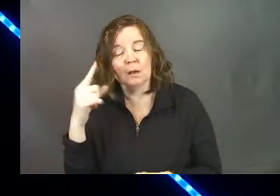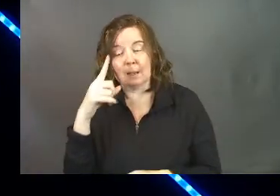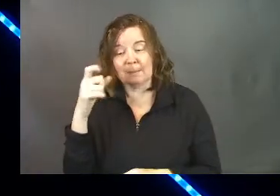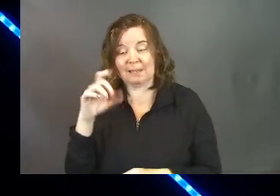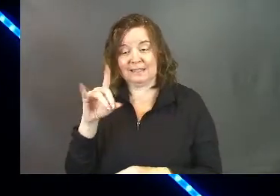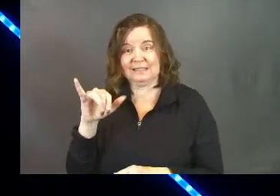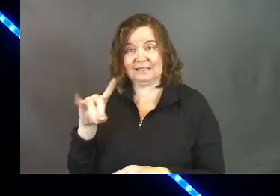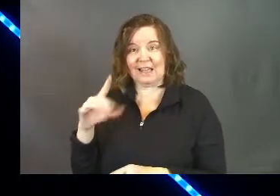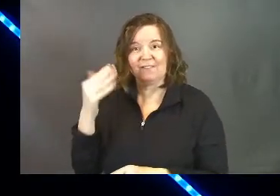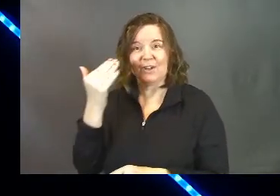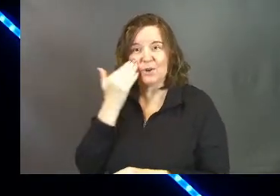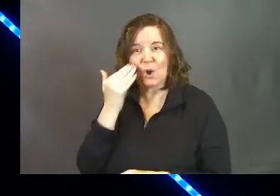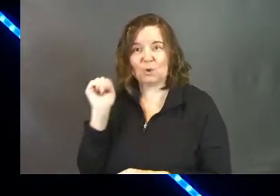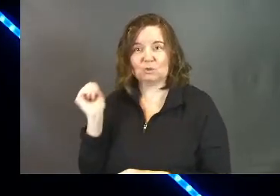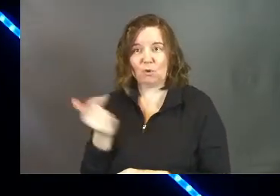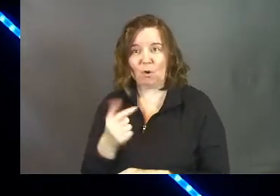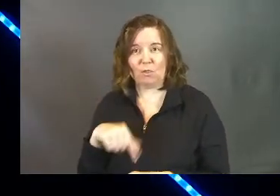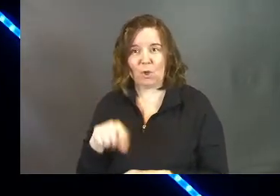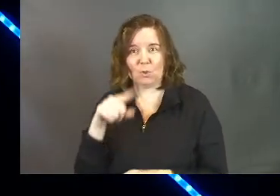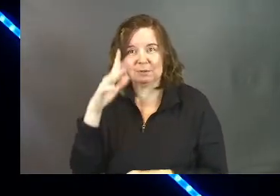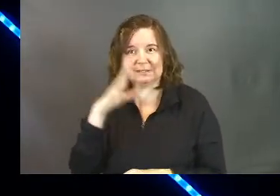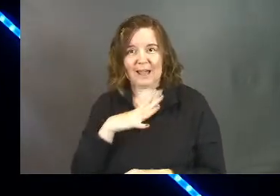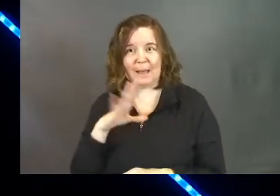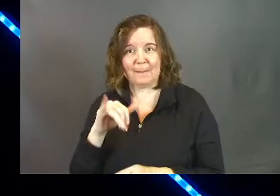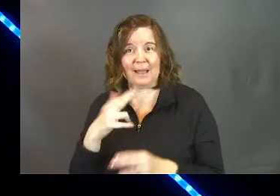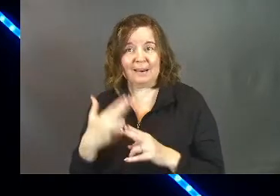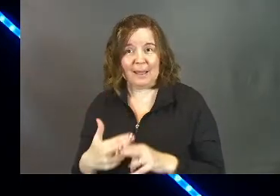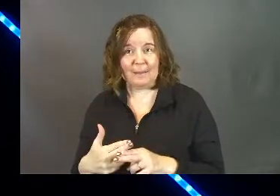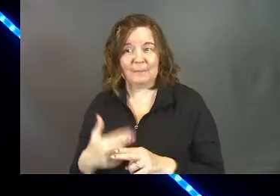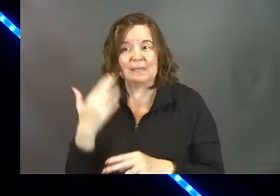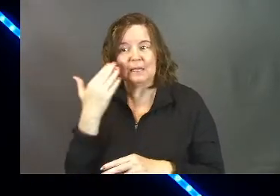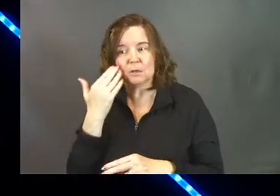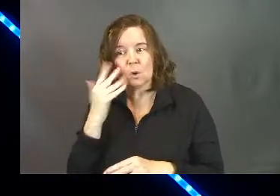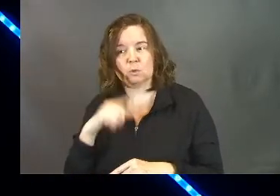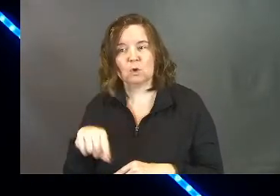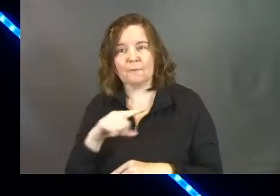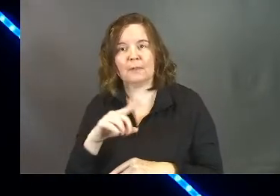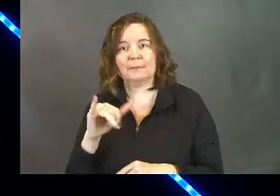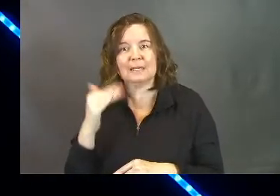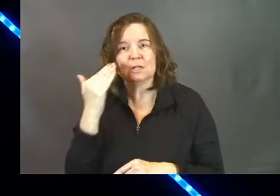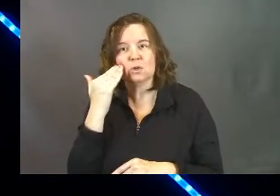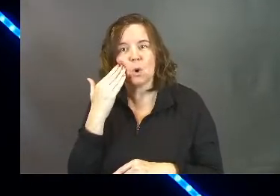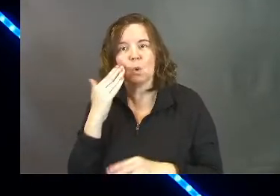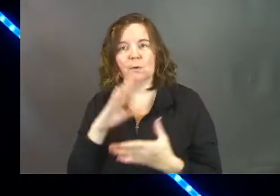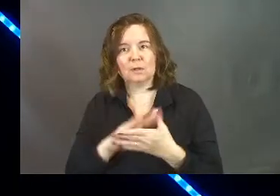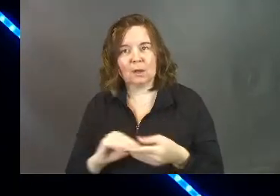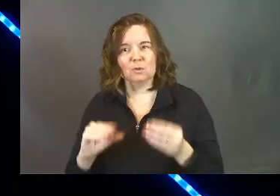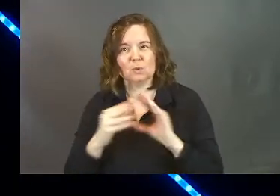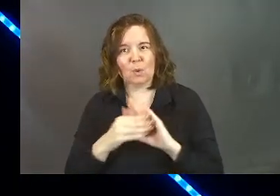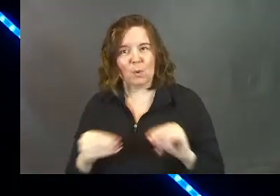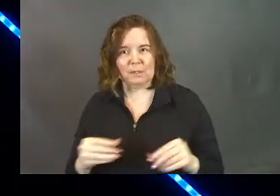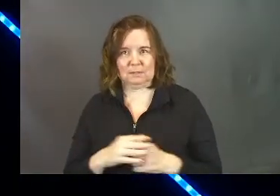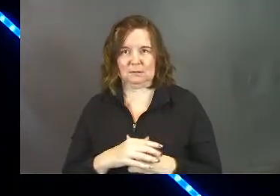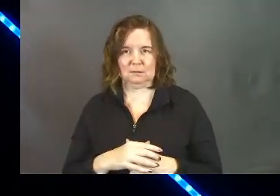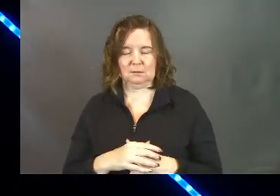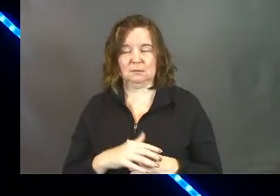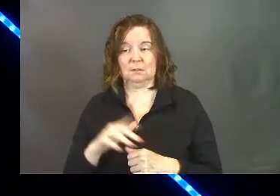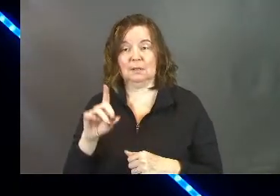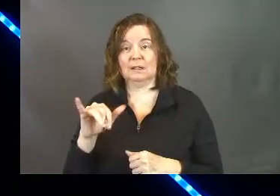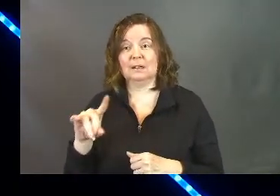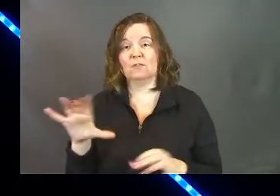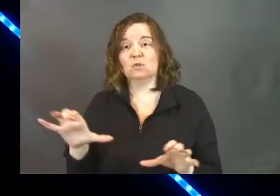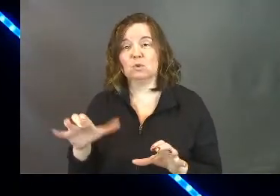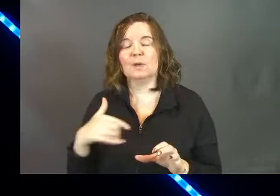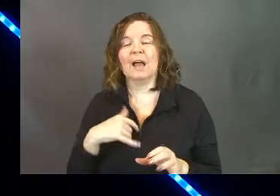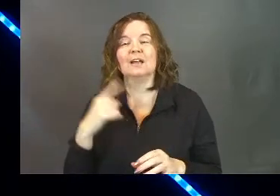because David knows all of those guys by name. David knows all of those guys. He knows their stories. What's David do?